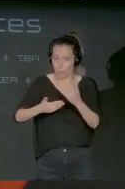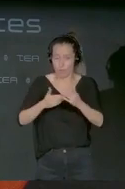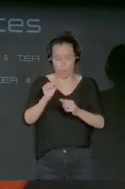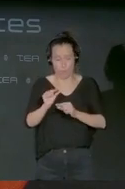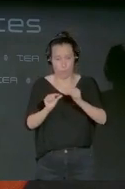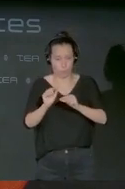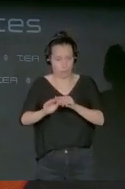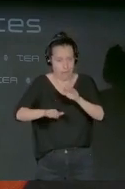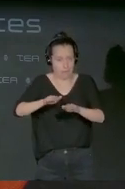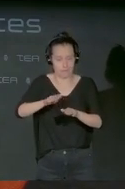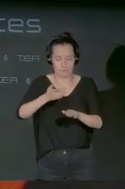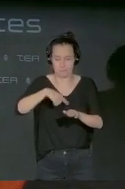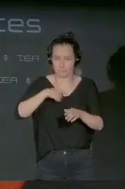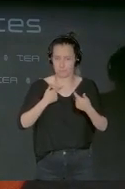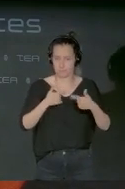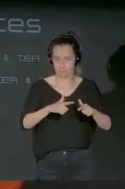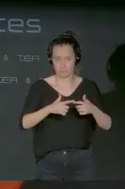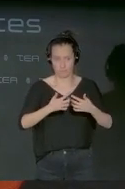Creative Europe program.